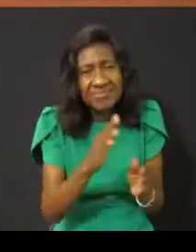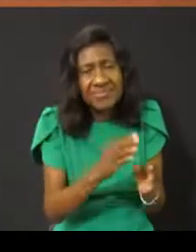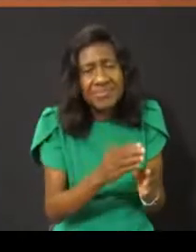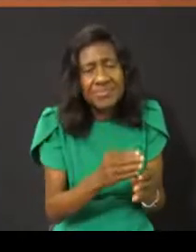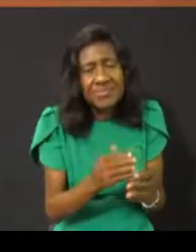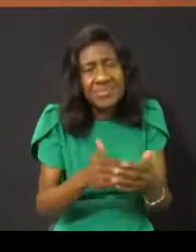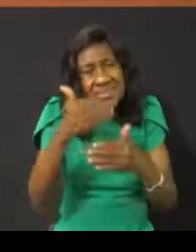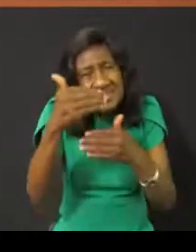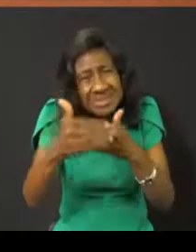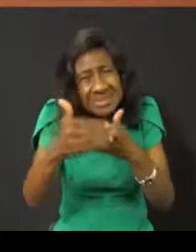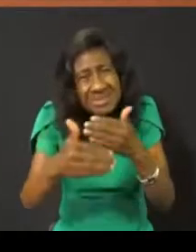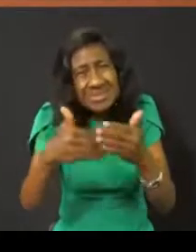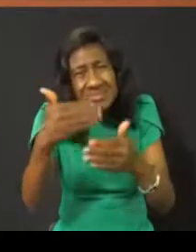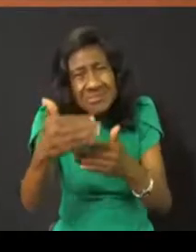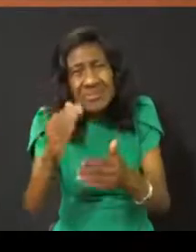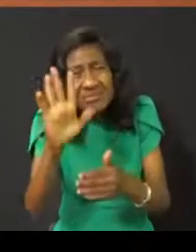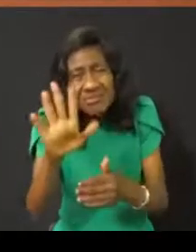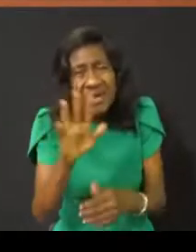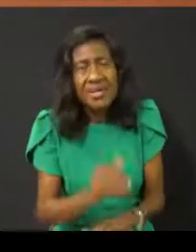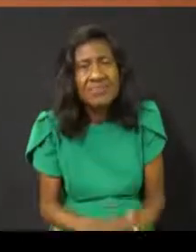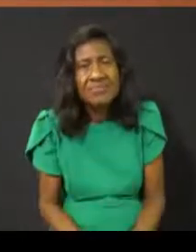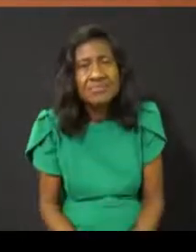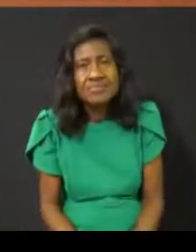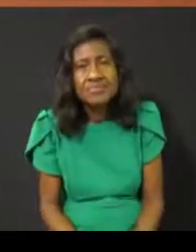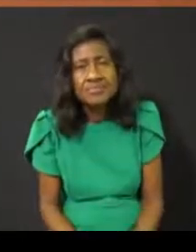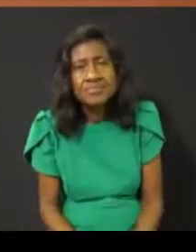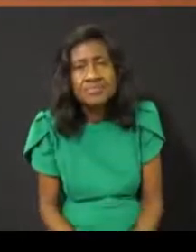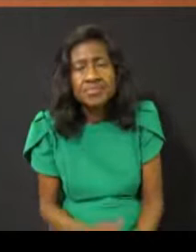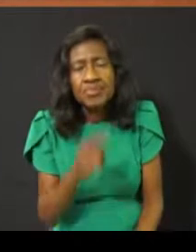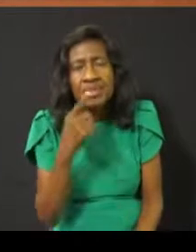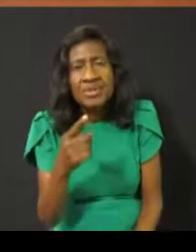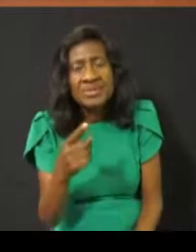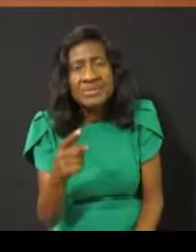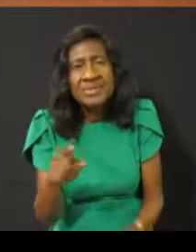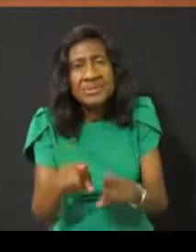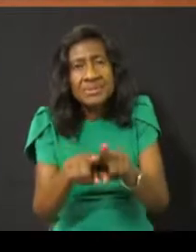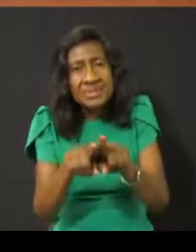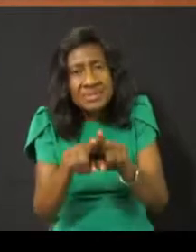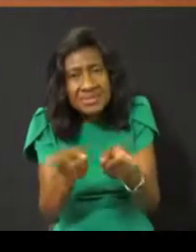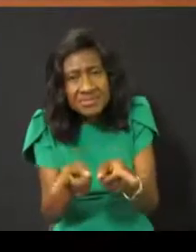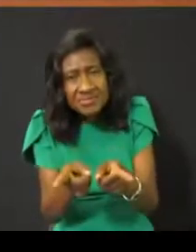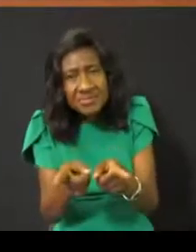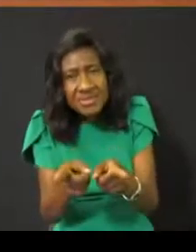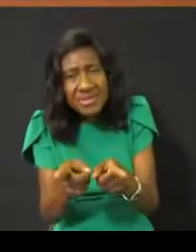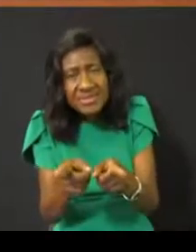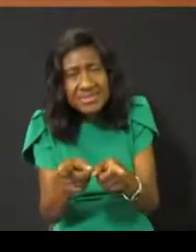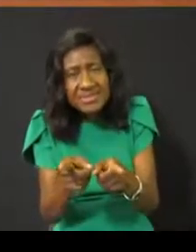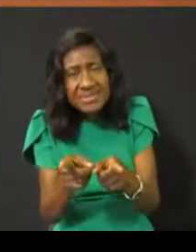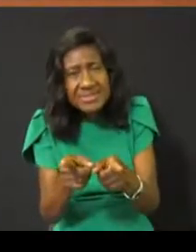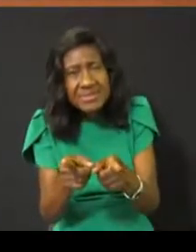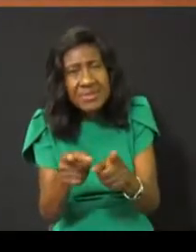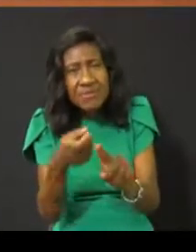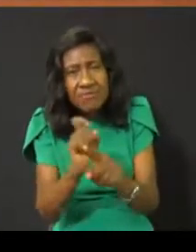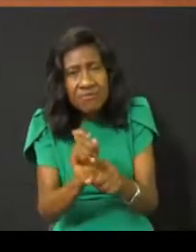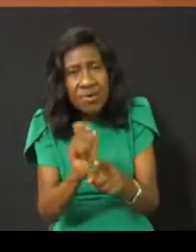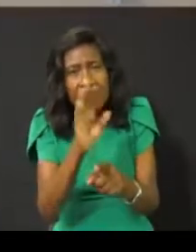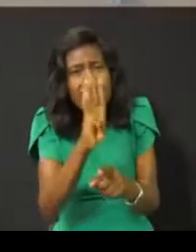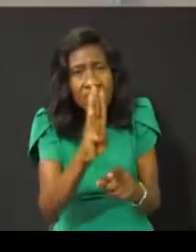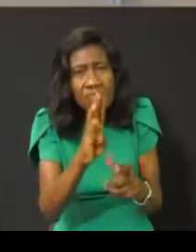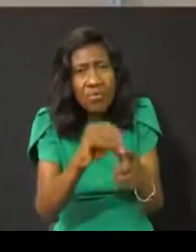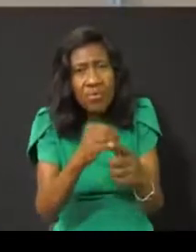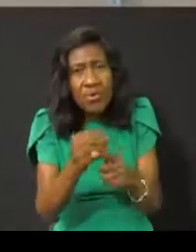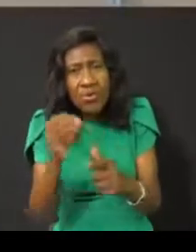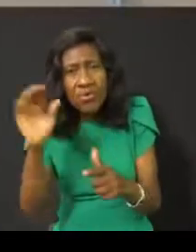If I can add a little bit of context to things, I think the fundamental difference between phase 4 and phase 5 is those